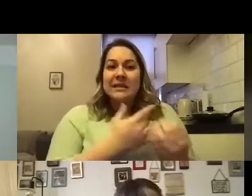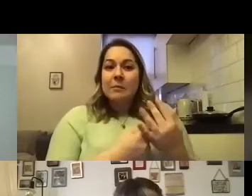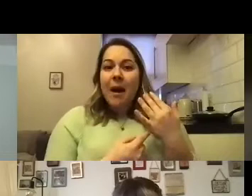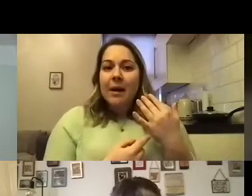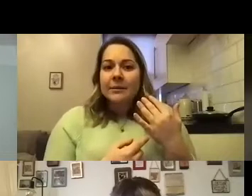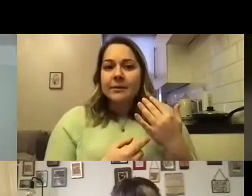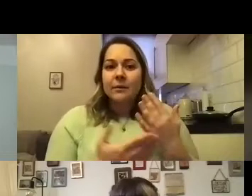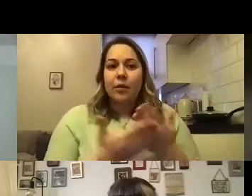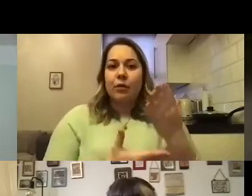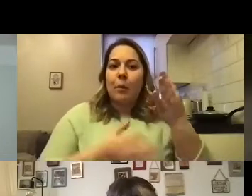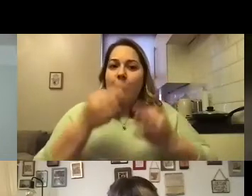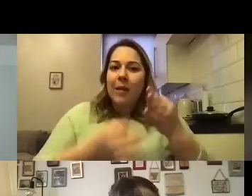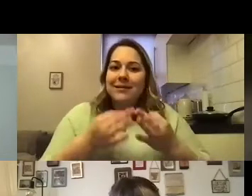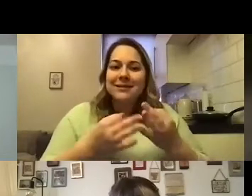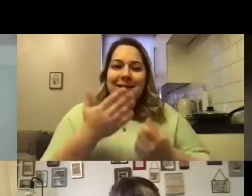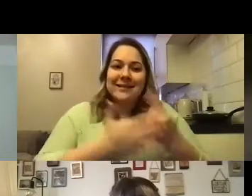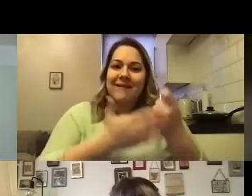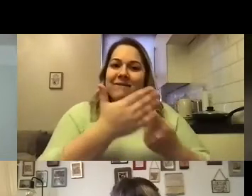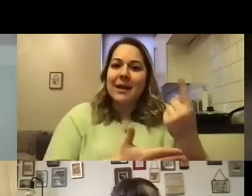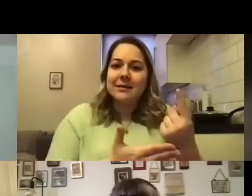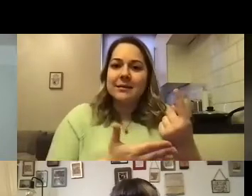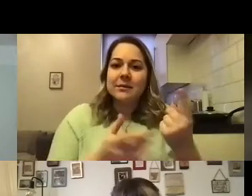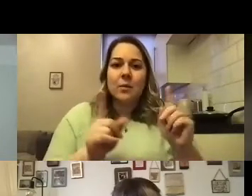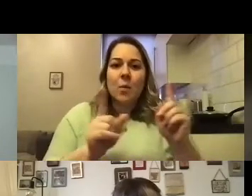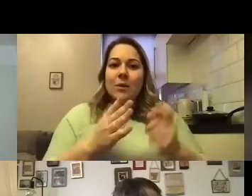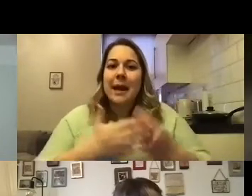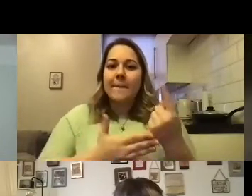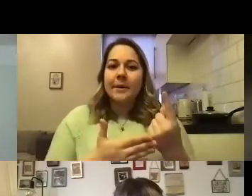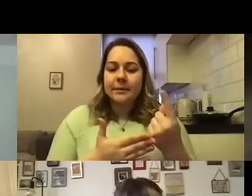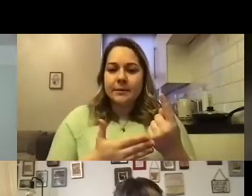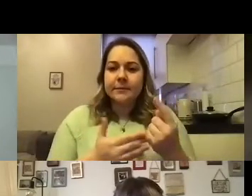activism, by events that have taken place. Like, for example, I've written about the